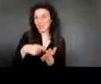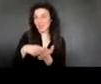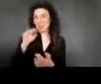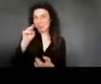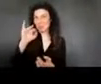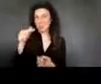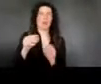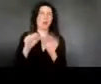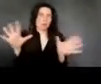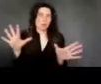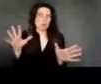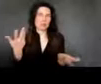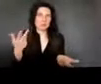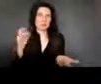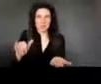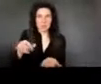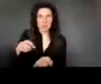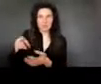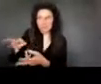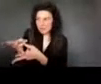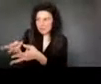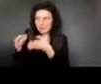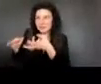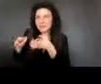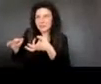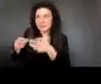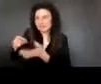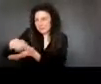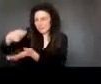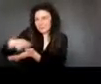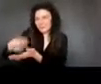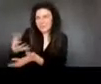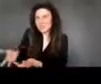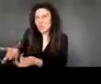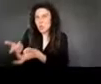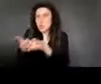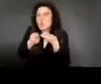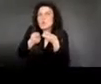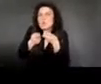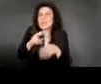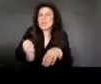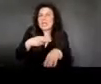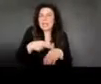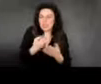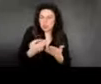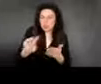activity. Yeah, drawing natural resource from the earth and transforming it into a commodity.